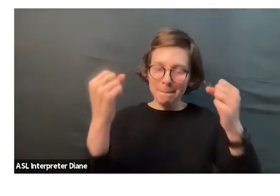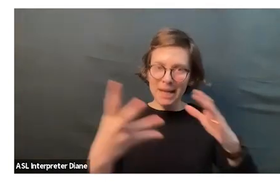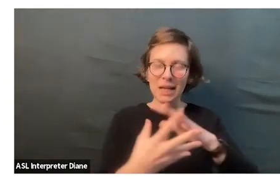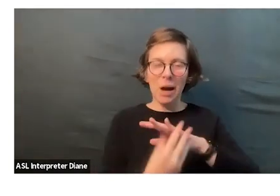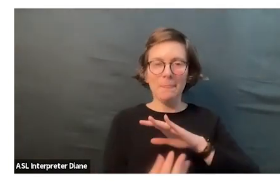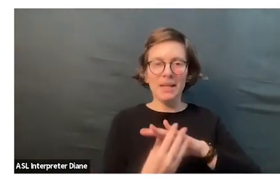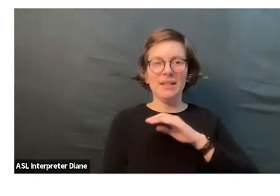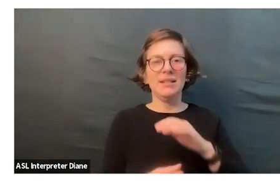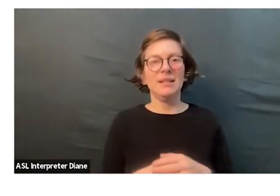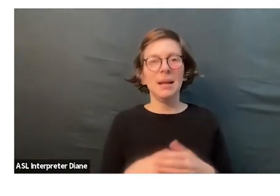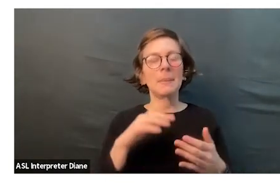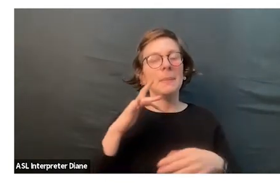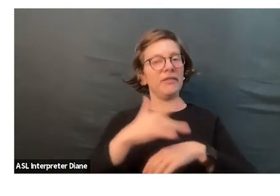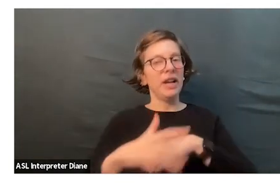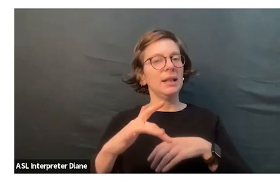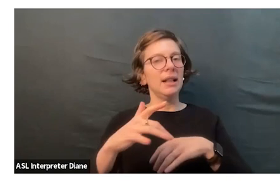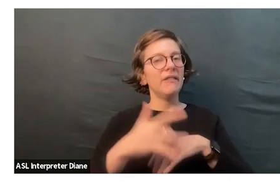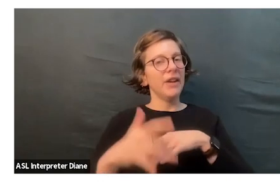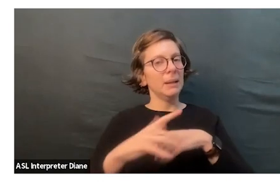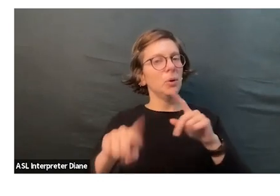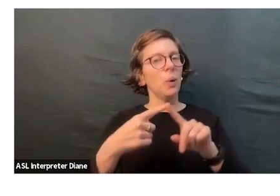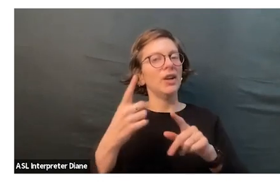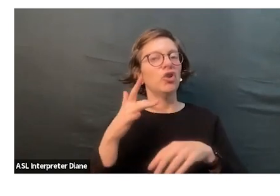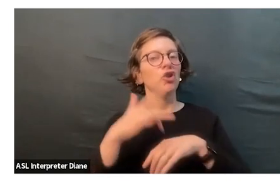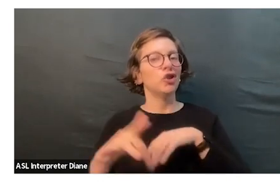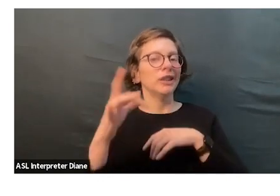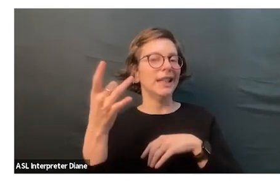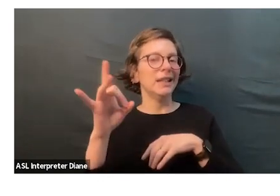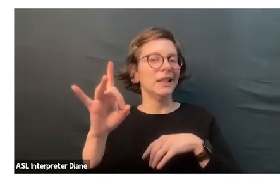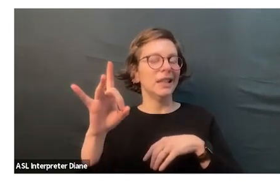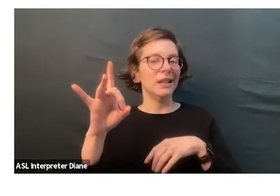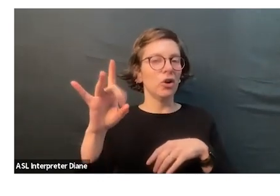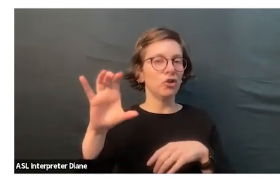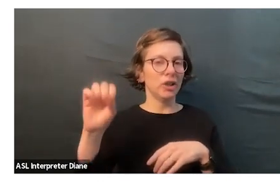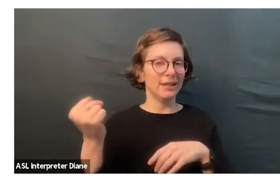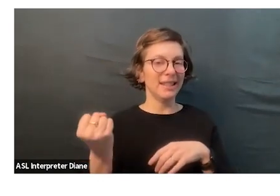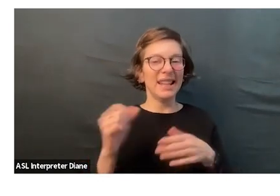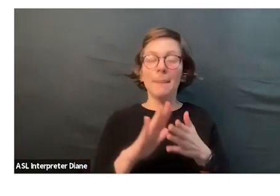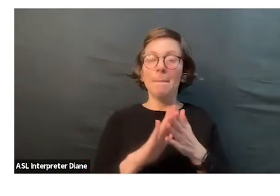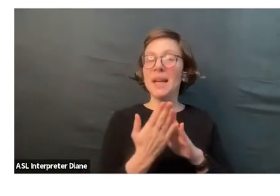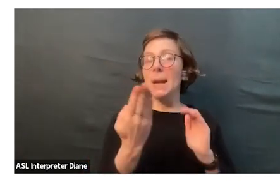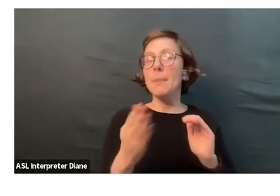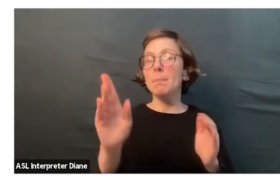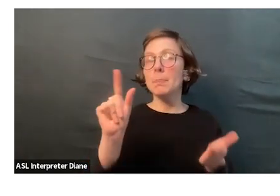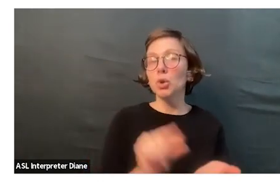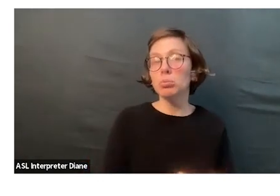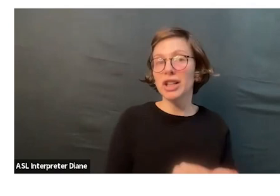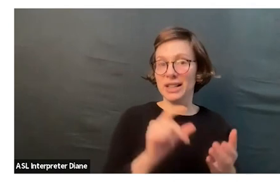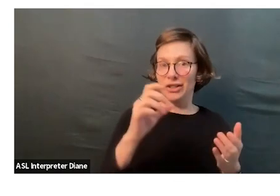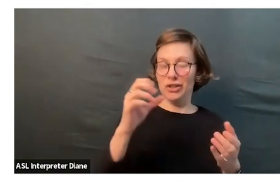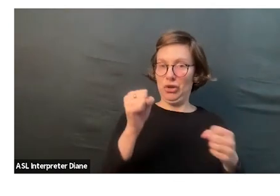to expand into Syria. Their intention was to go through Syria along the Silk Road, eventually leading them to